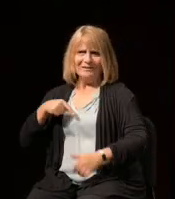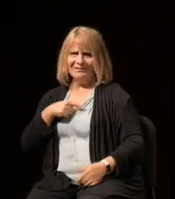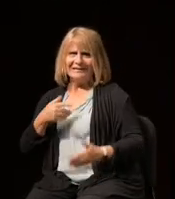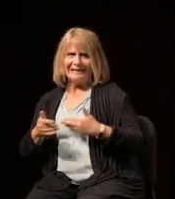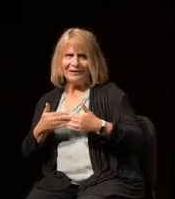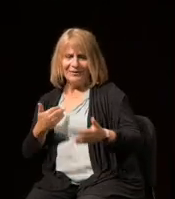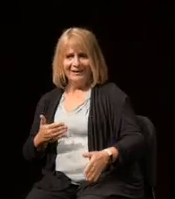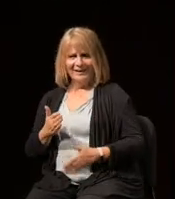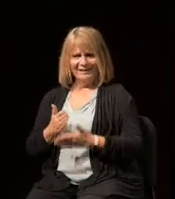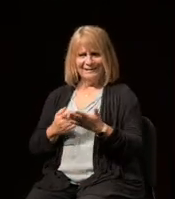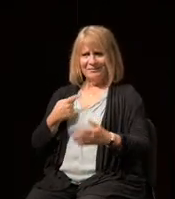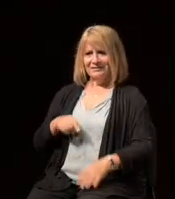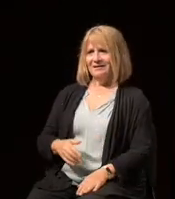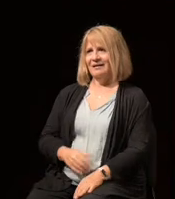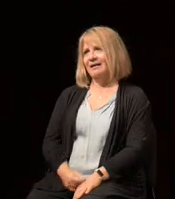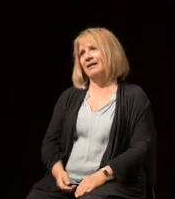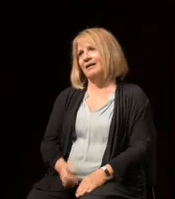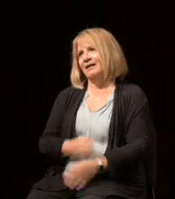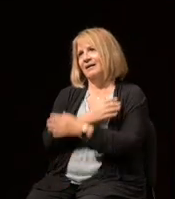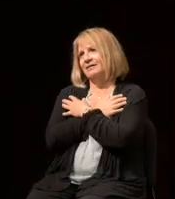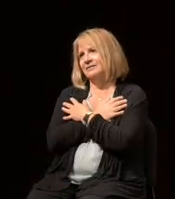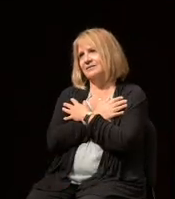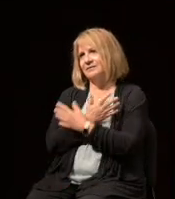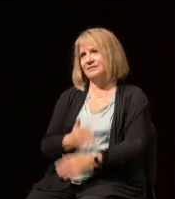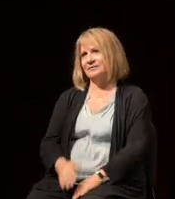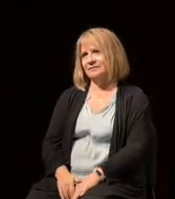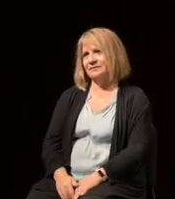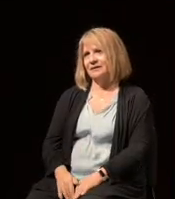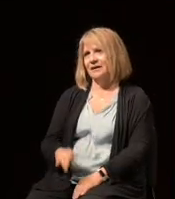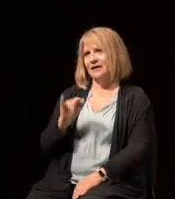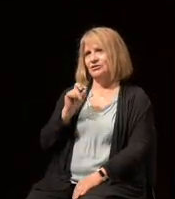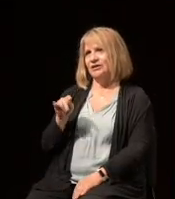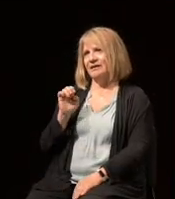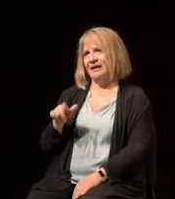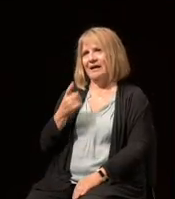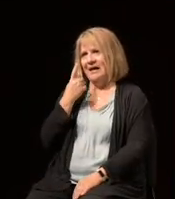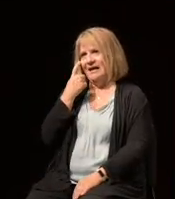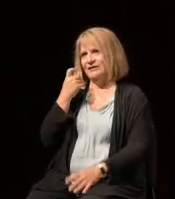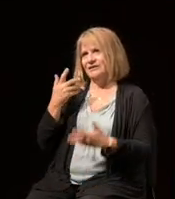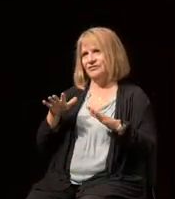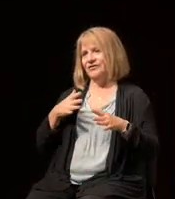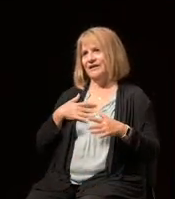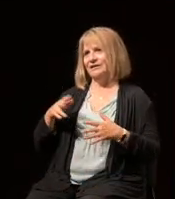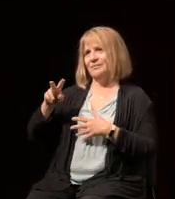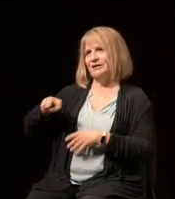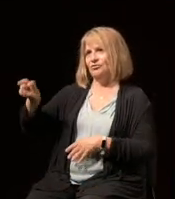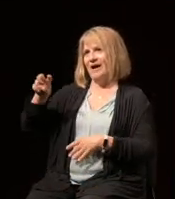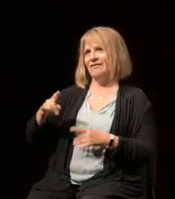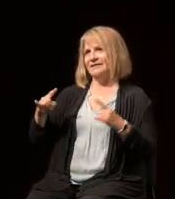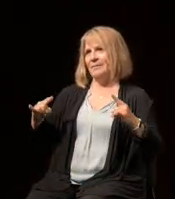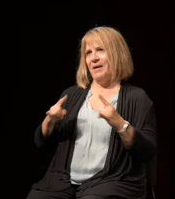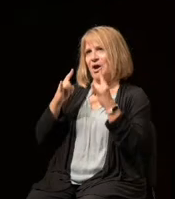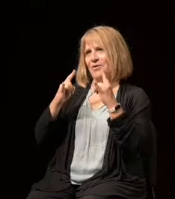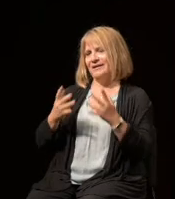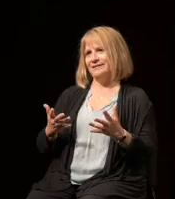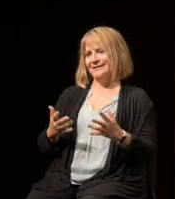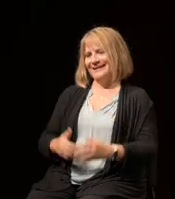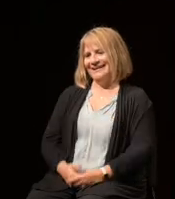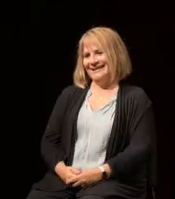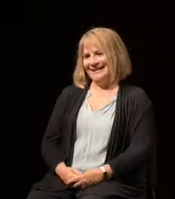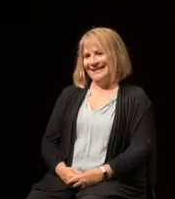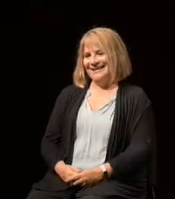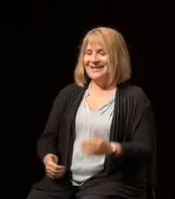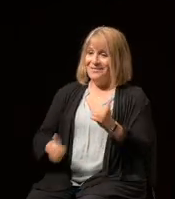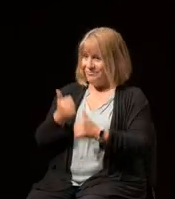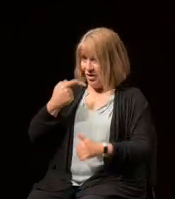some of us are a little bit worn out. You got jet lag, you just got back from Paris, and you know, that kind of stuff. But most of us are, you know, we